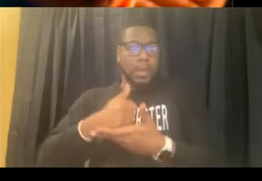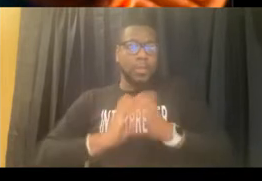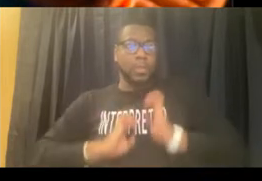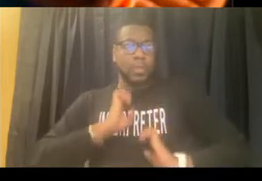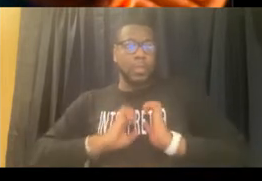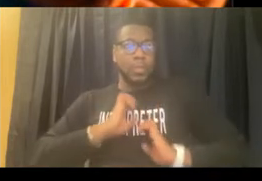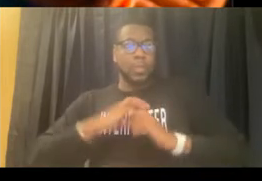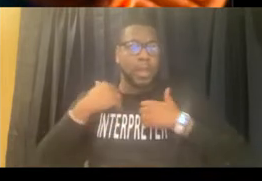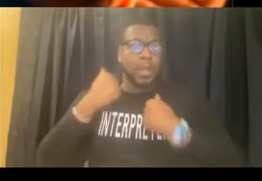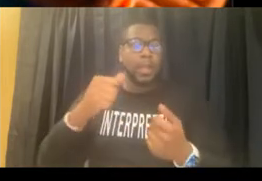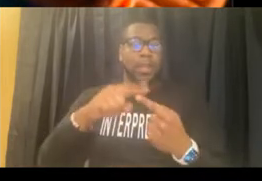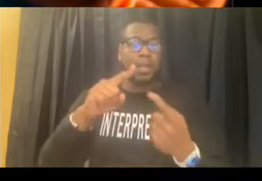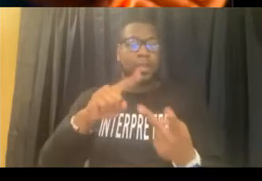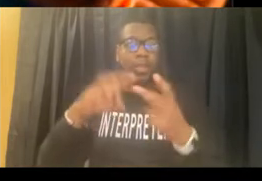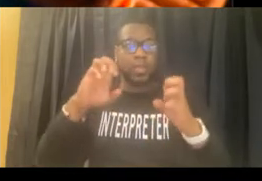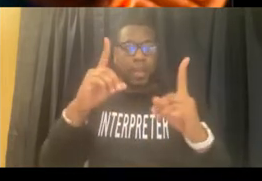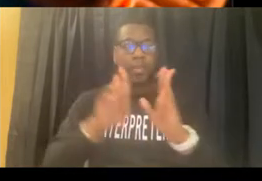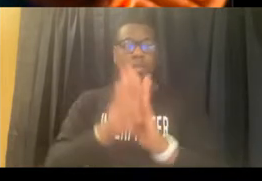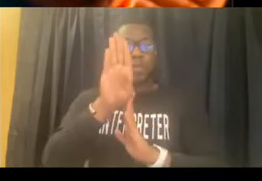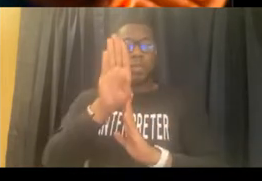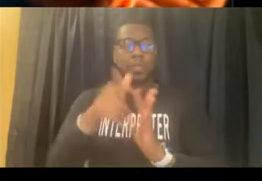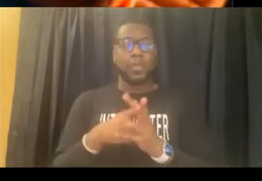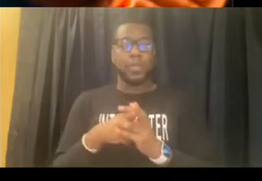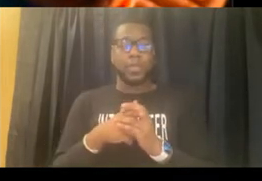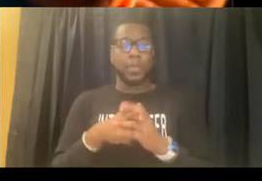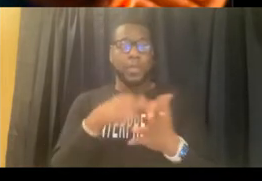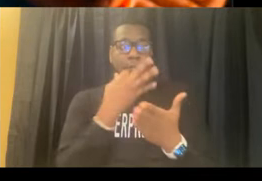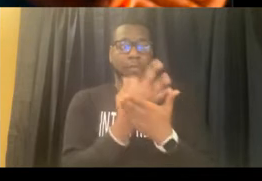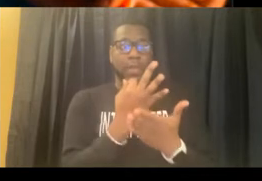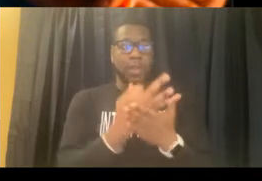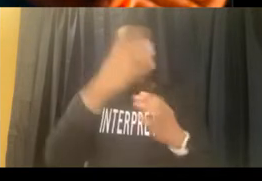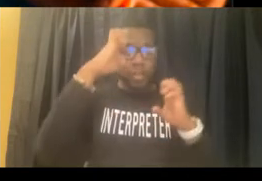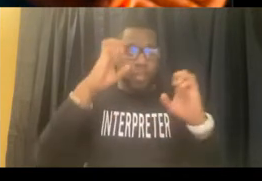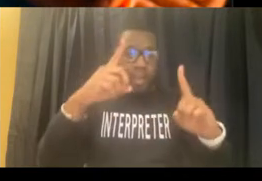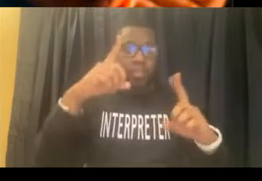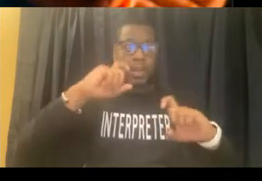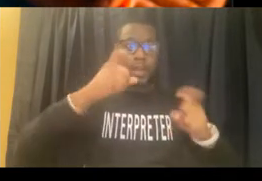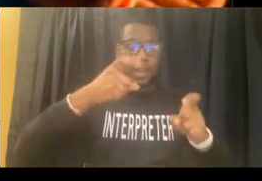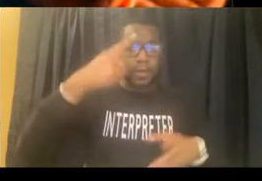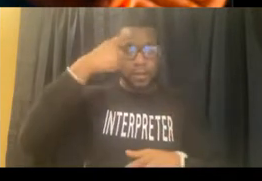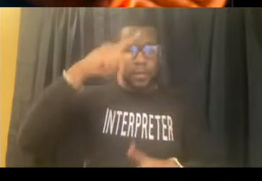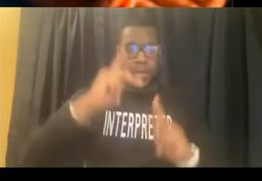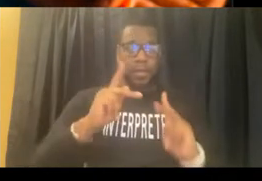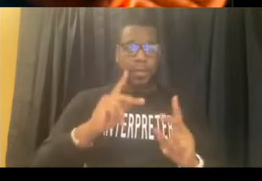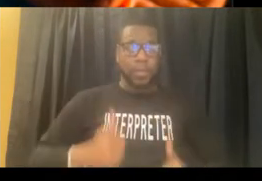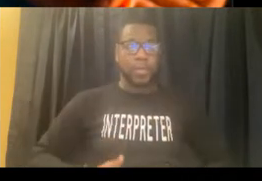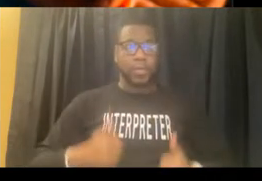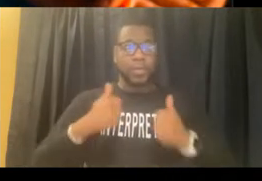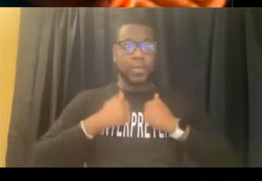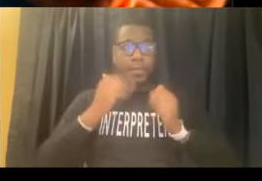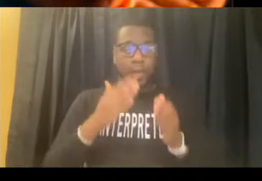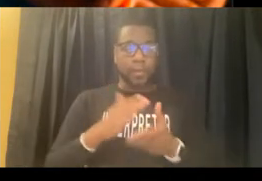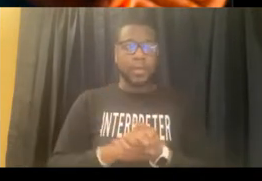growth, and pathways to financial freedom for adult survivors of commercial sexual exploitation and trafficking. We have a unique